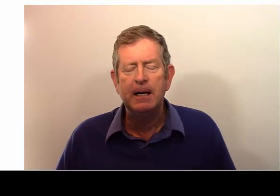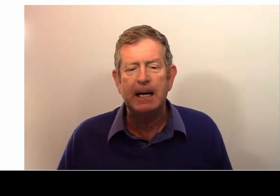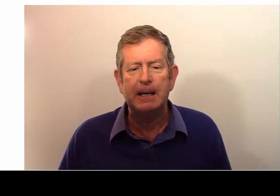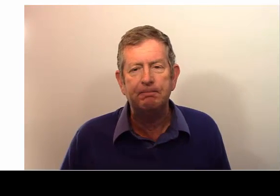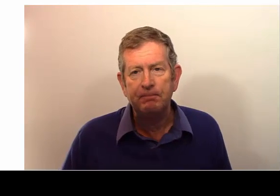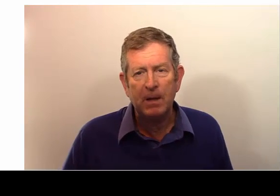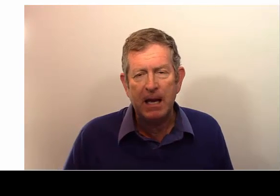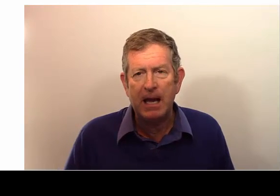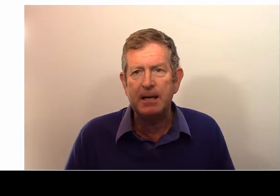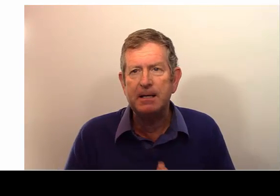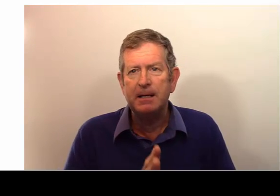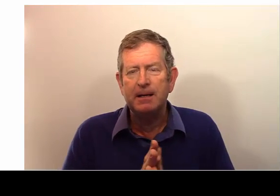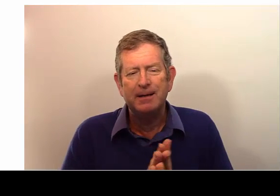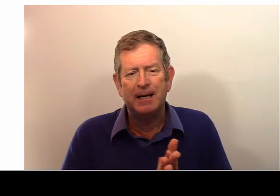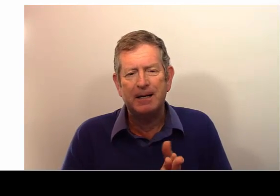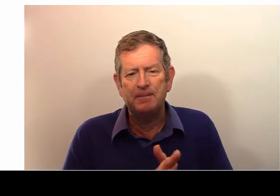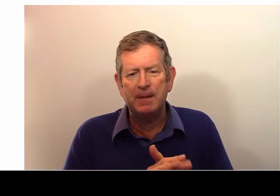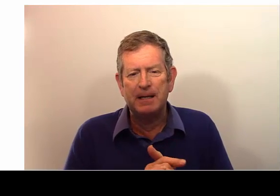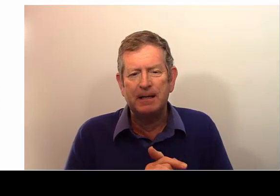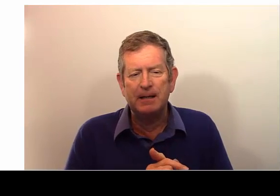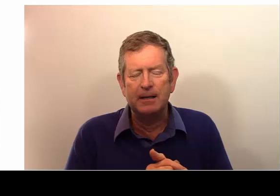she? And